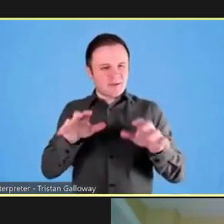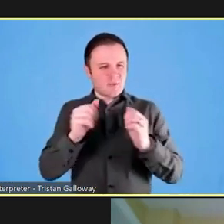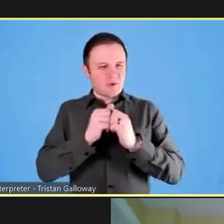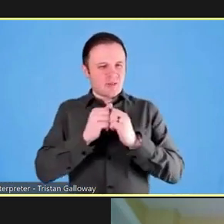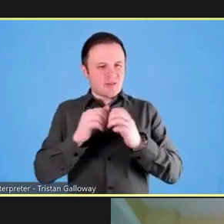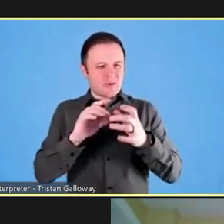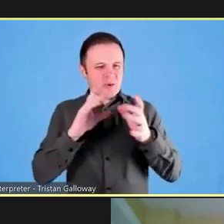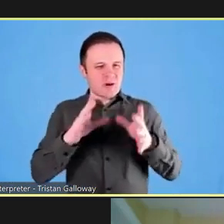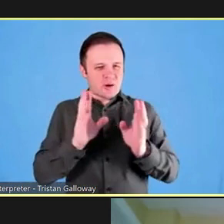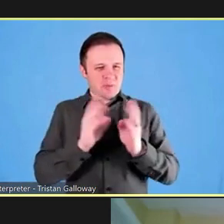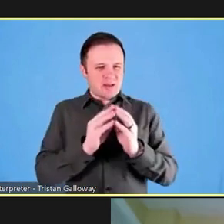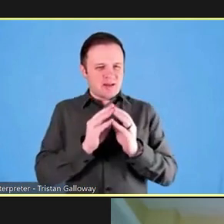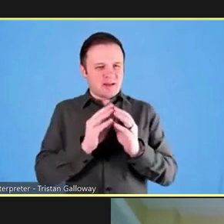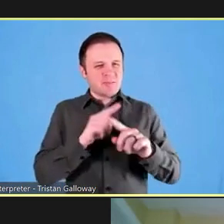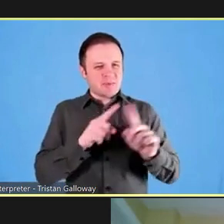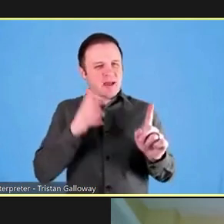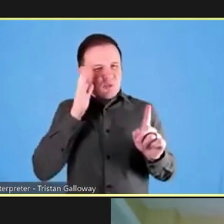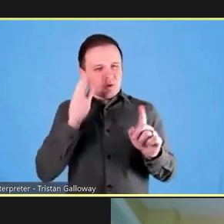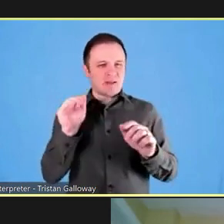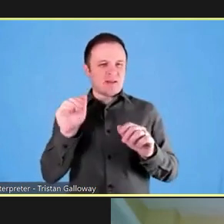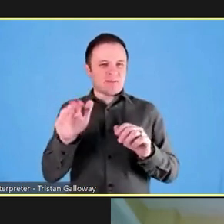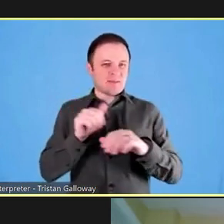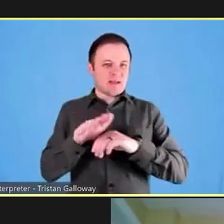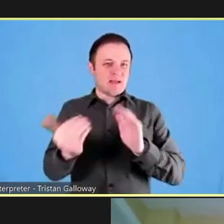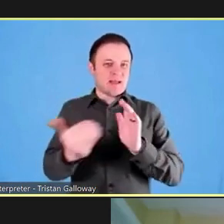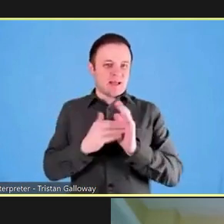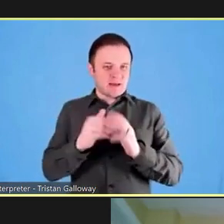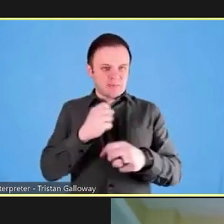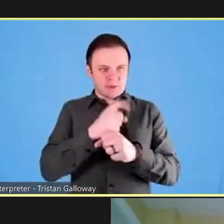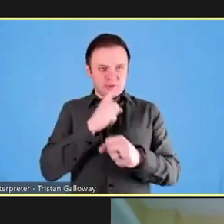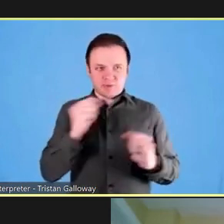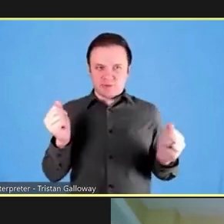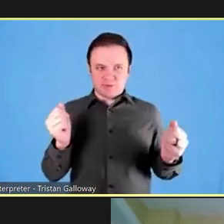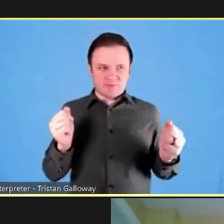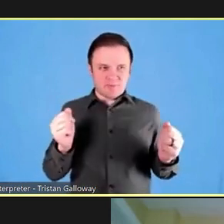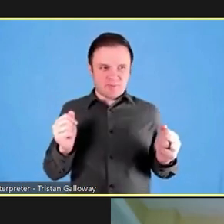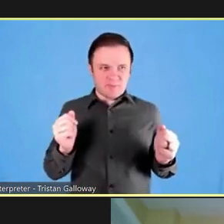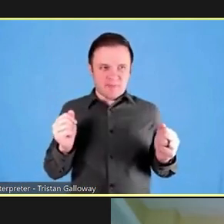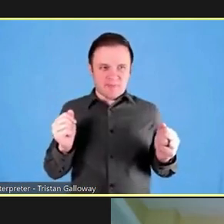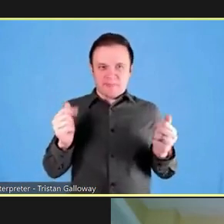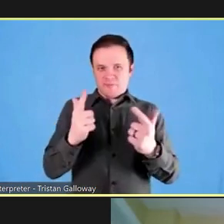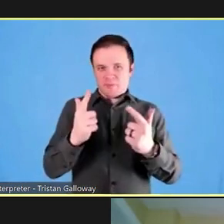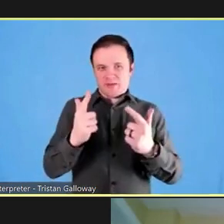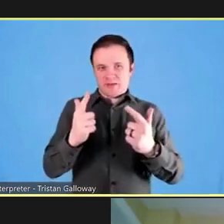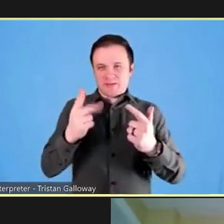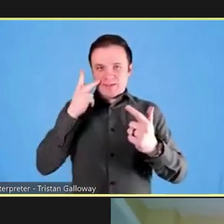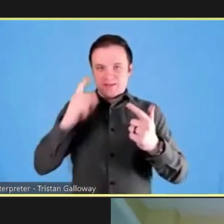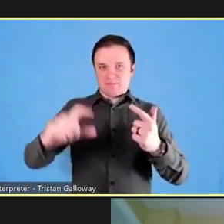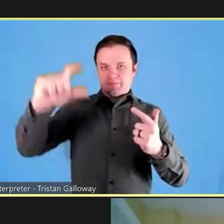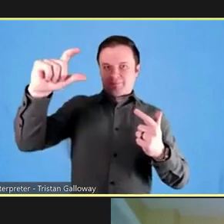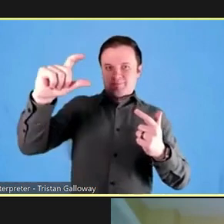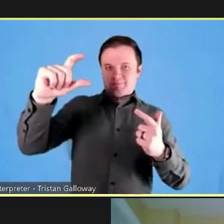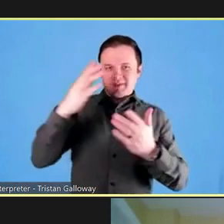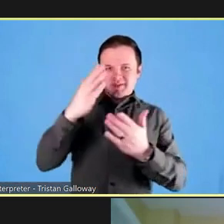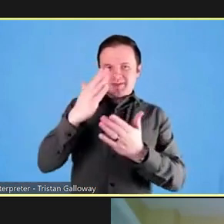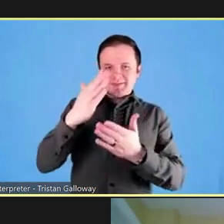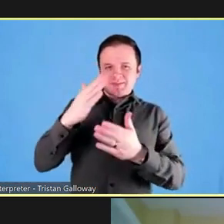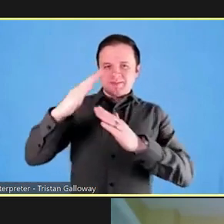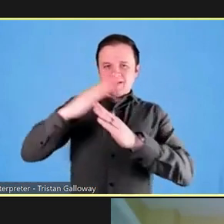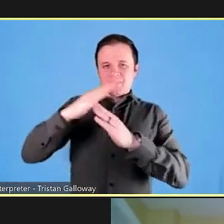the coordinator meeting stuff, but I will resend it just so it's on everybody's, bumps it up on their email. Thank